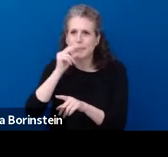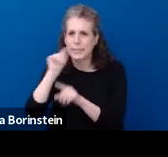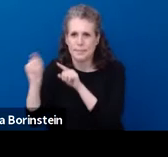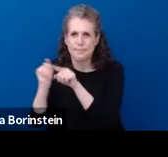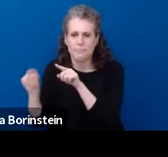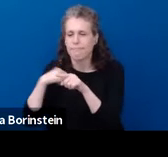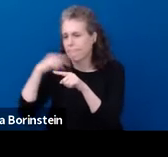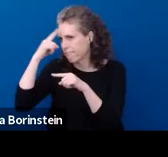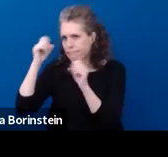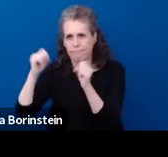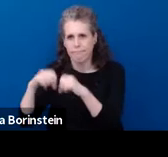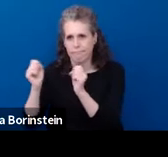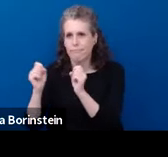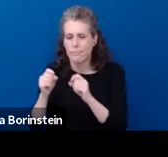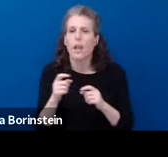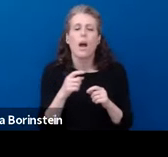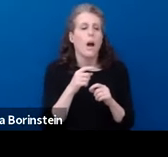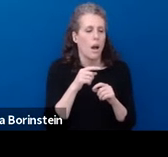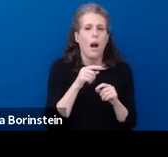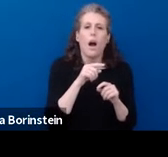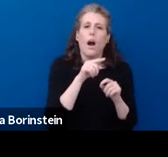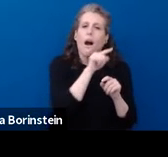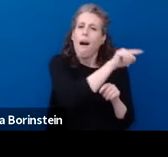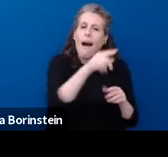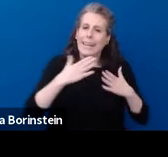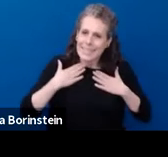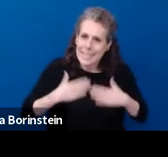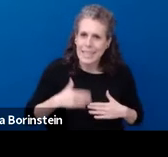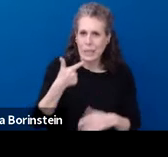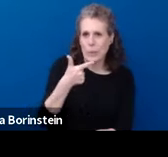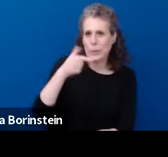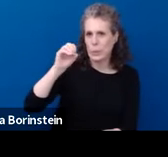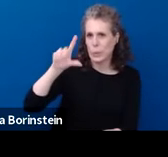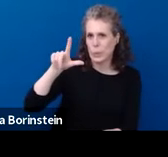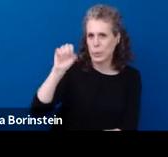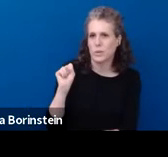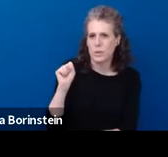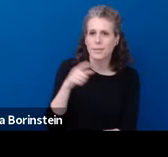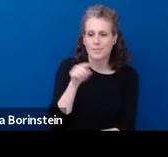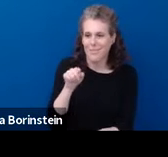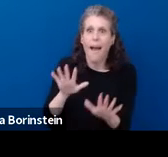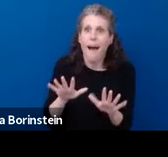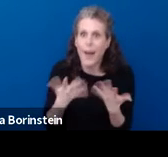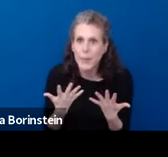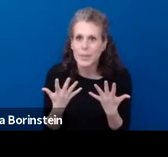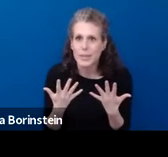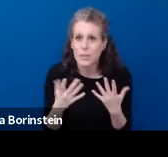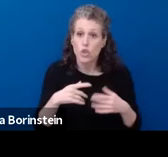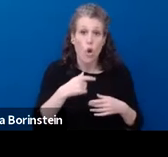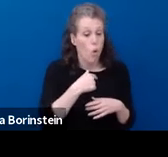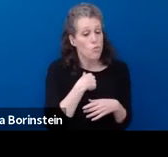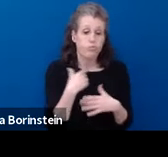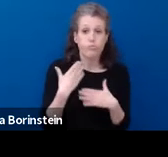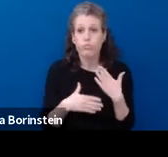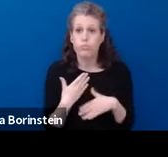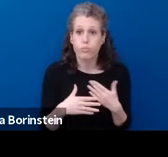the need for tools. That's essential, I think, working when we are working with this.